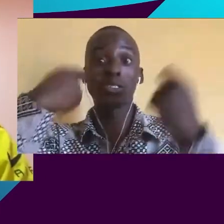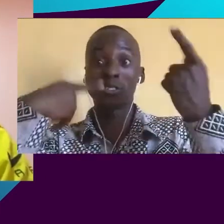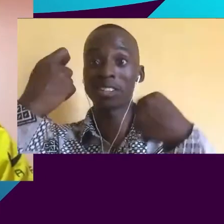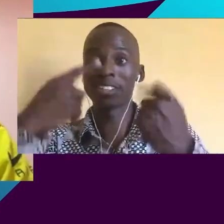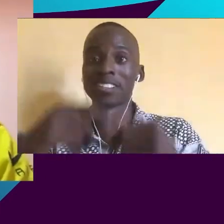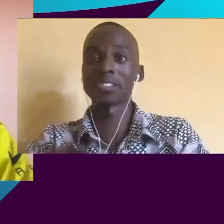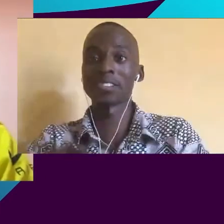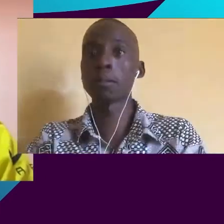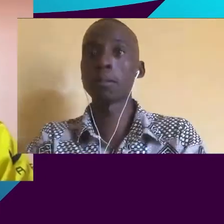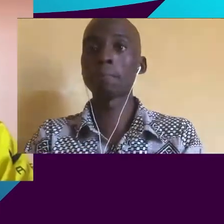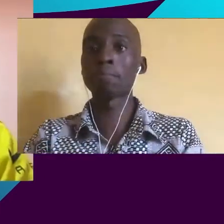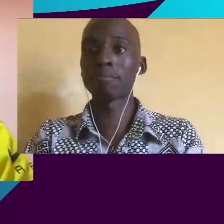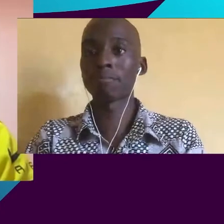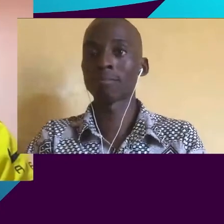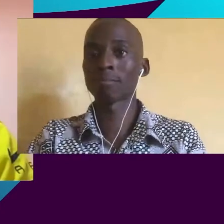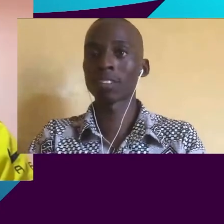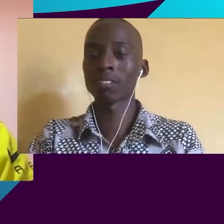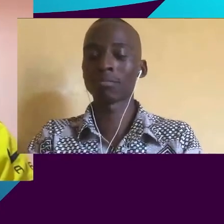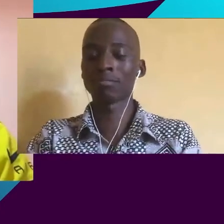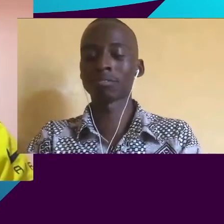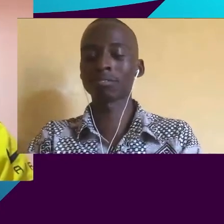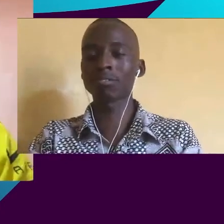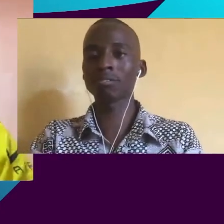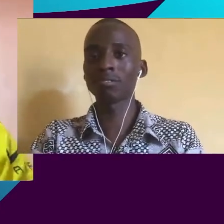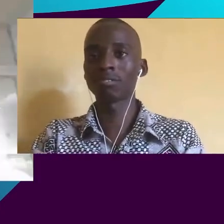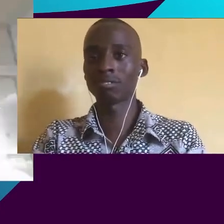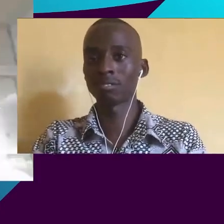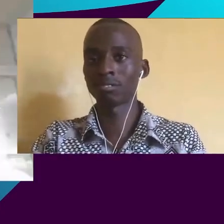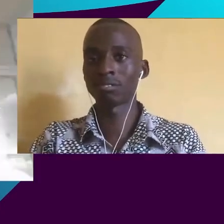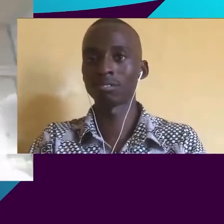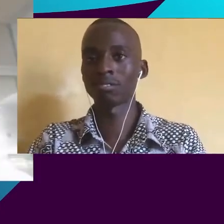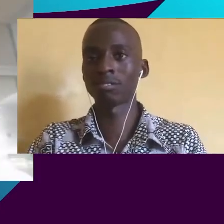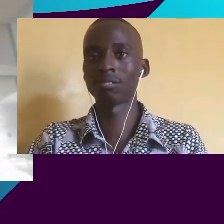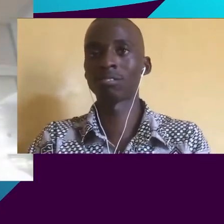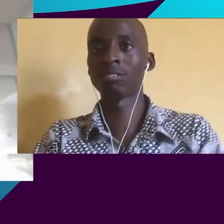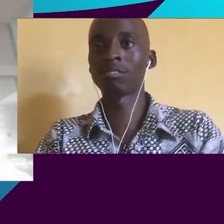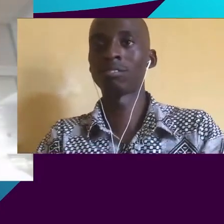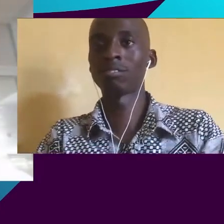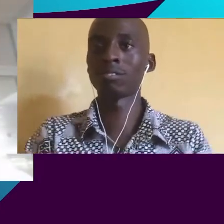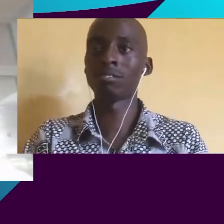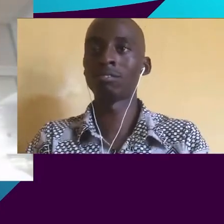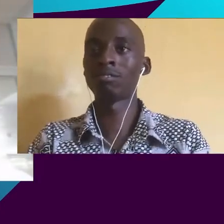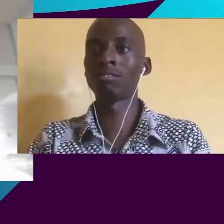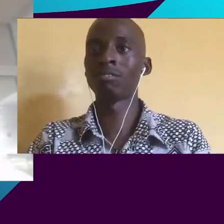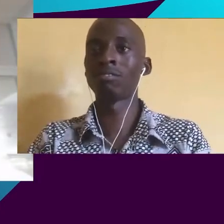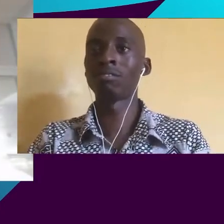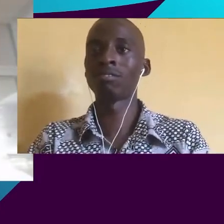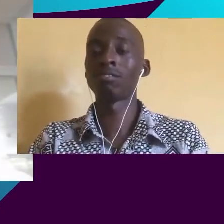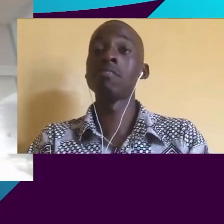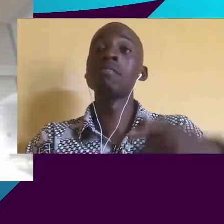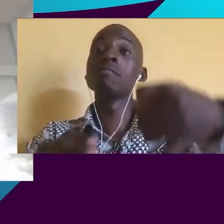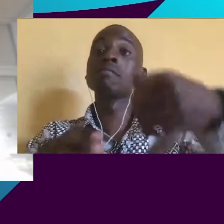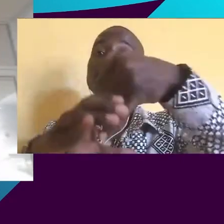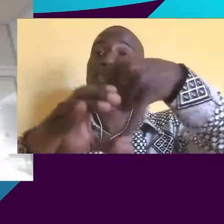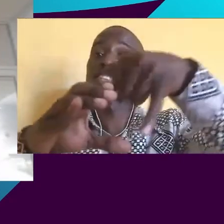Then there's something about who's going to talk about the inclusiveness of premier skills